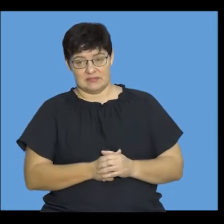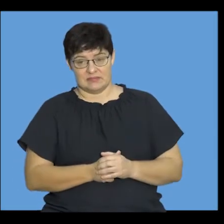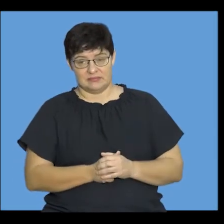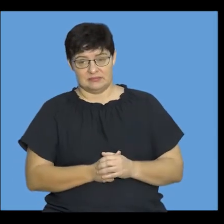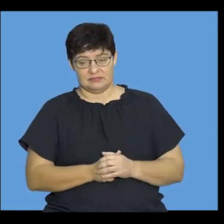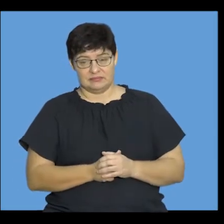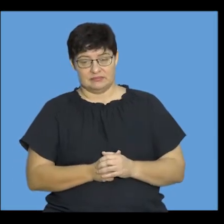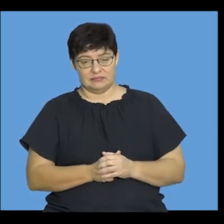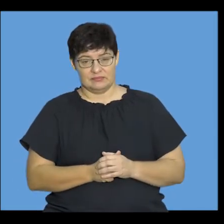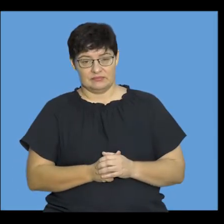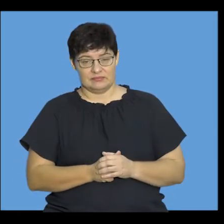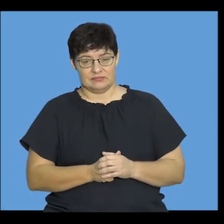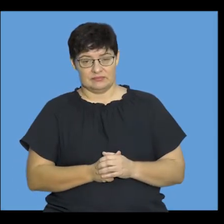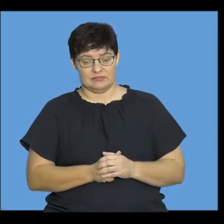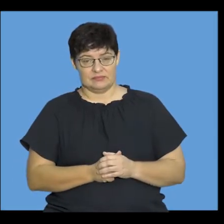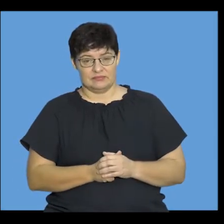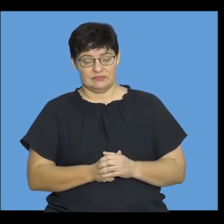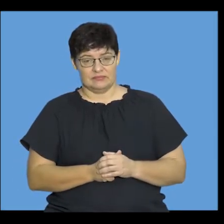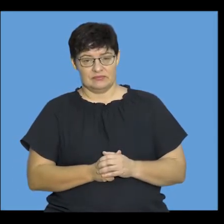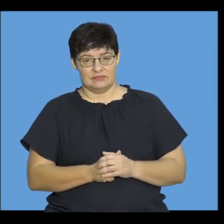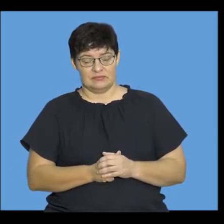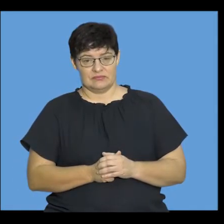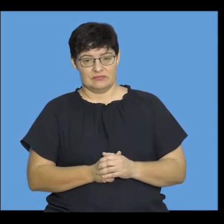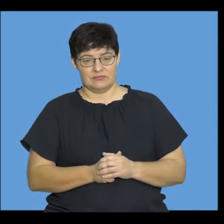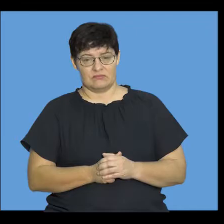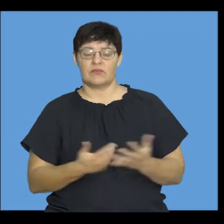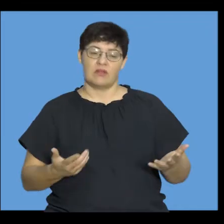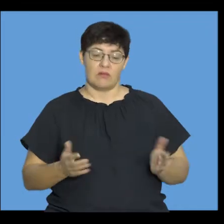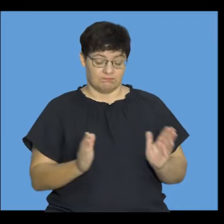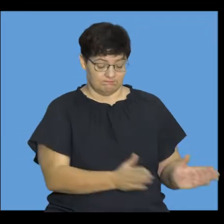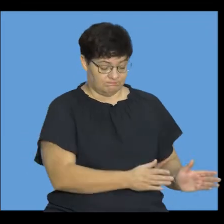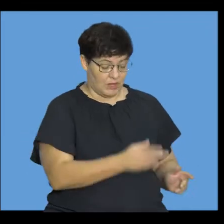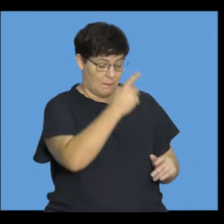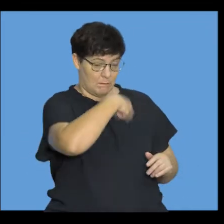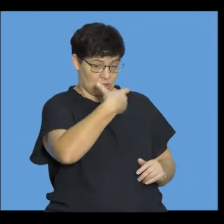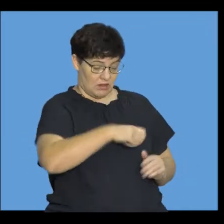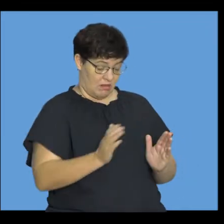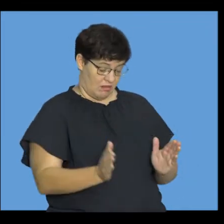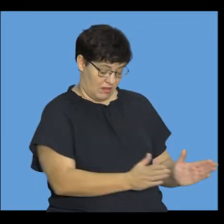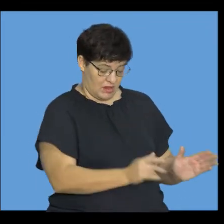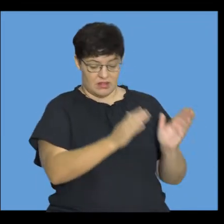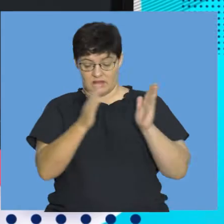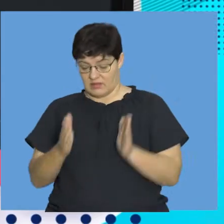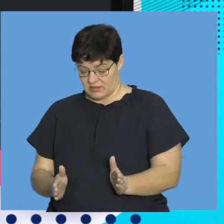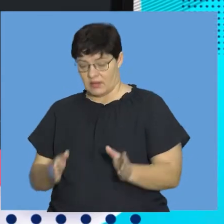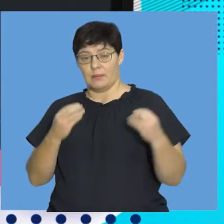So now, when we're looking at a business, let's move on now from our personal lives to the